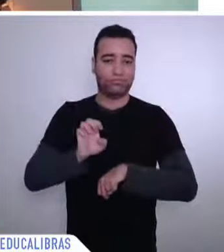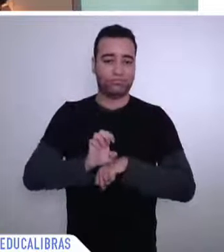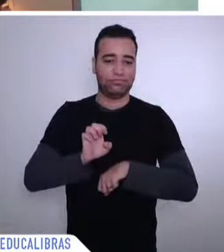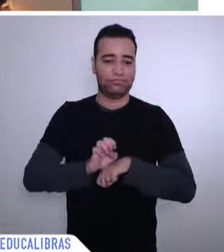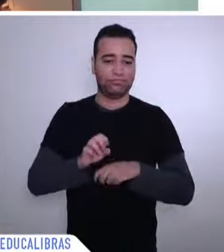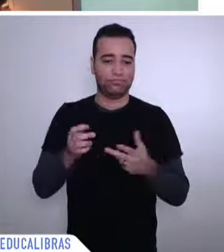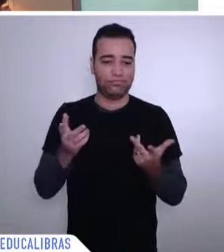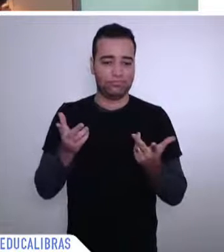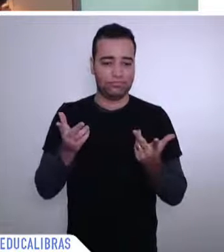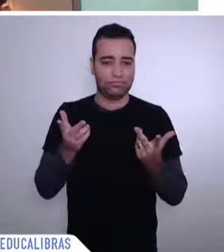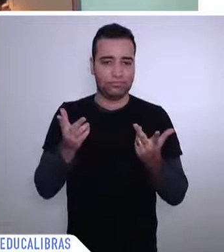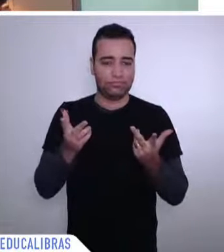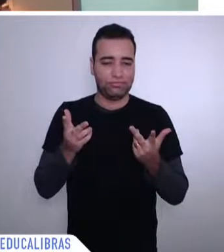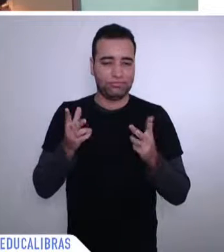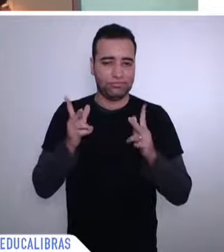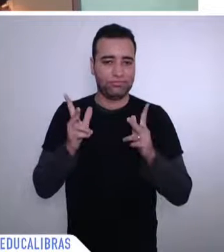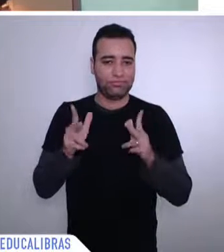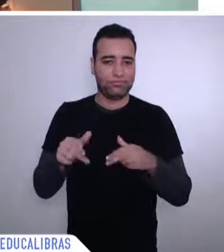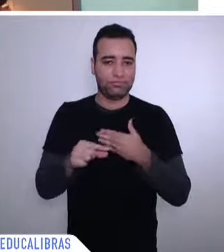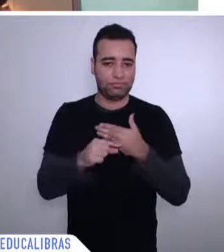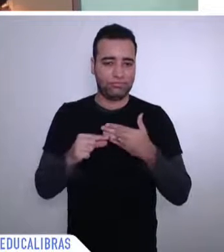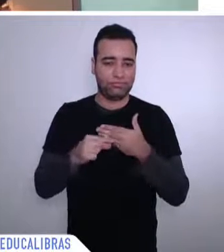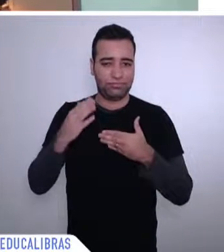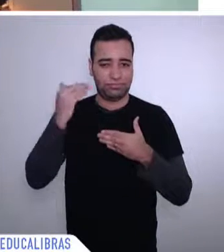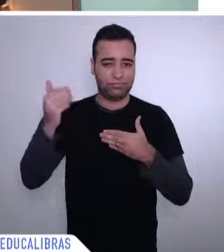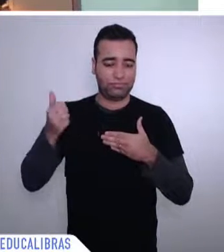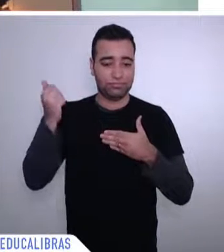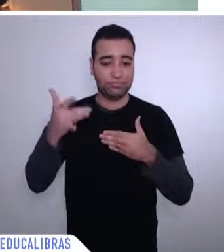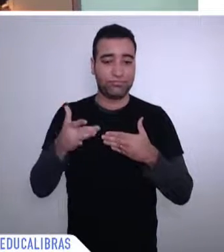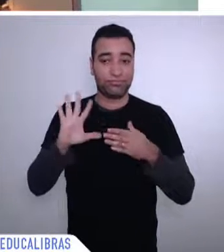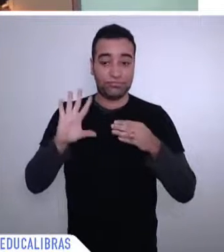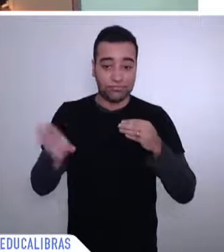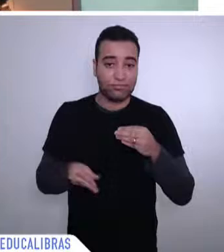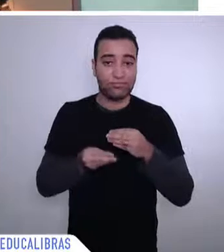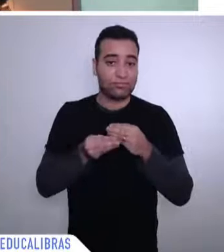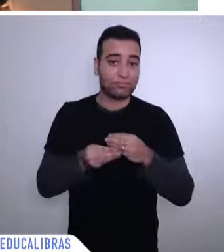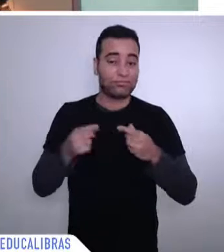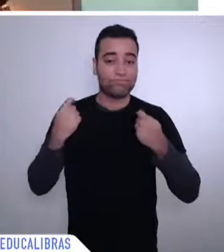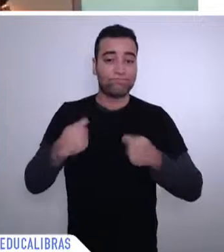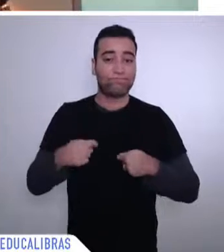and the lack of responsibility of Nauster's